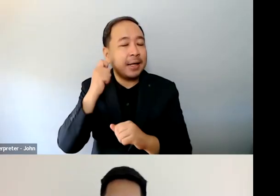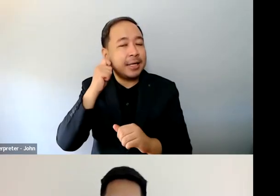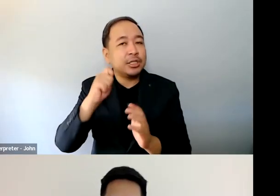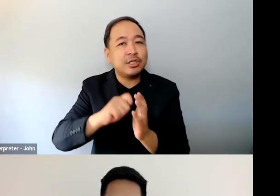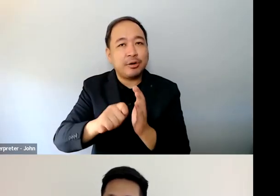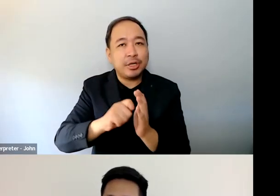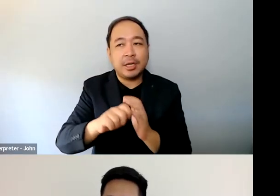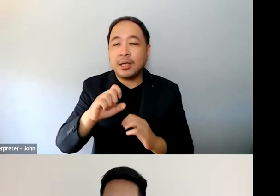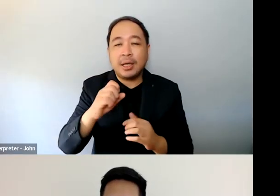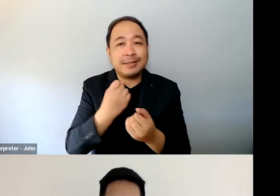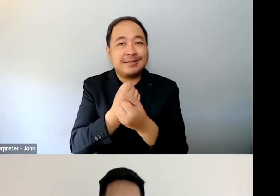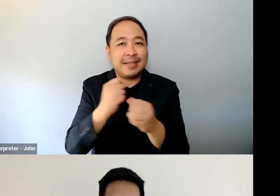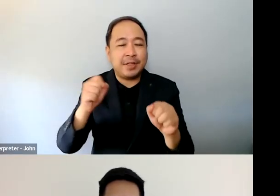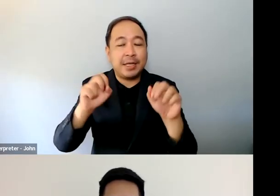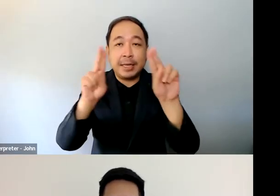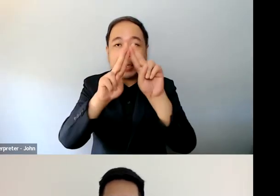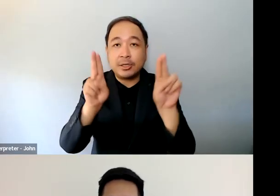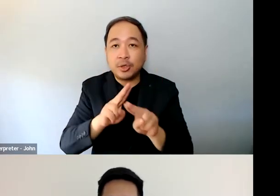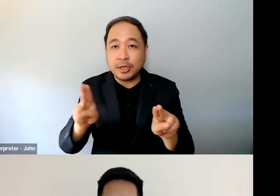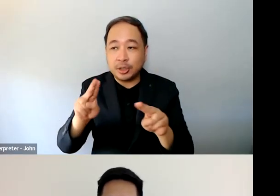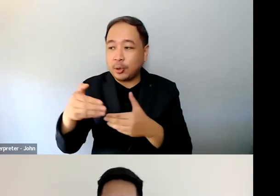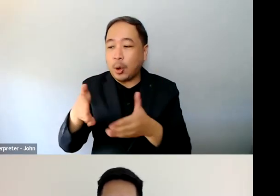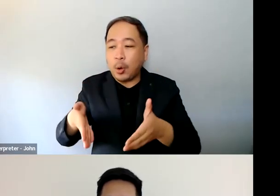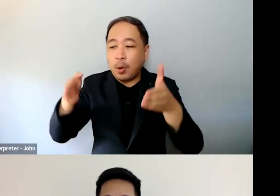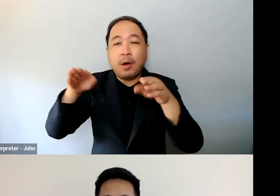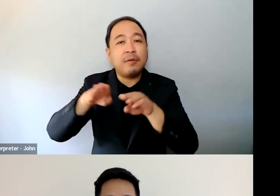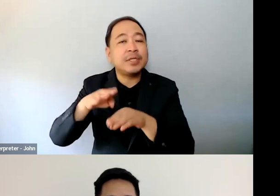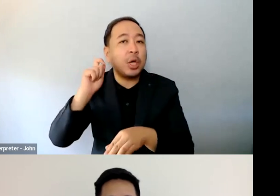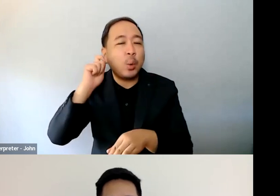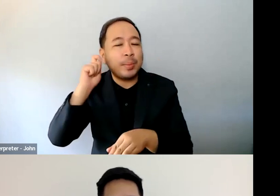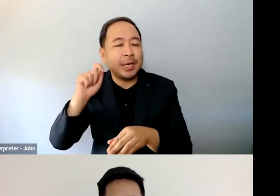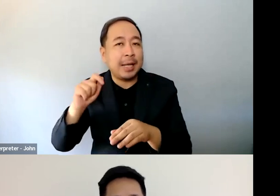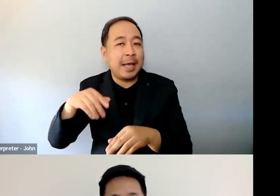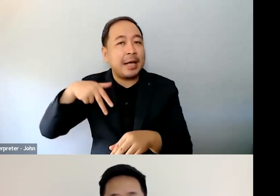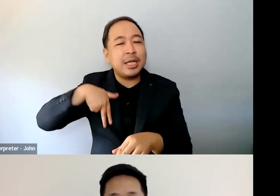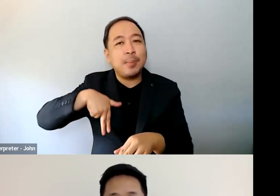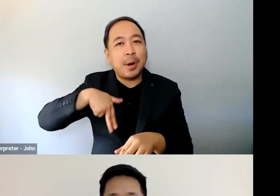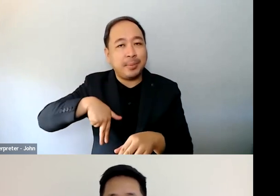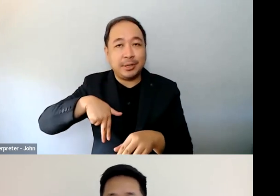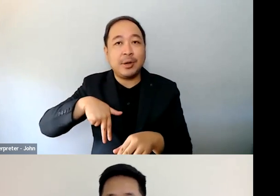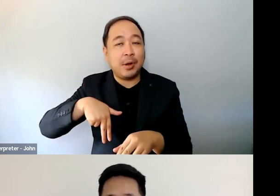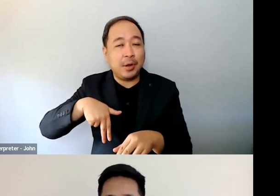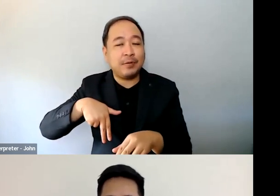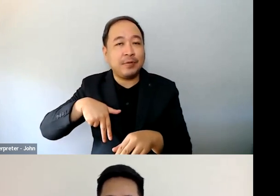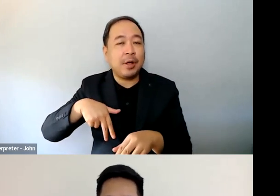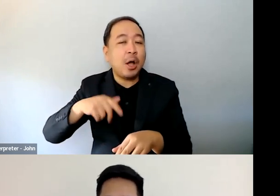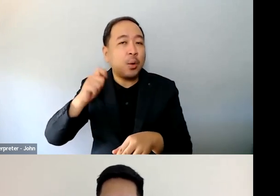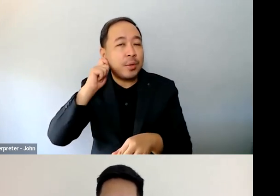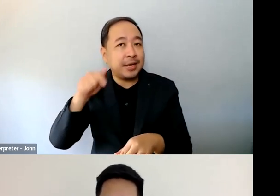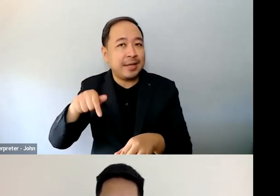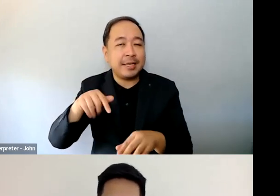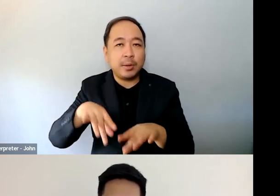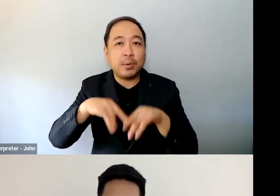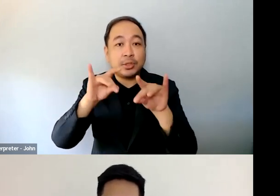International, Office for Women in the Department of the Prime Minister and Cabinet in Australia. Ms. Peasley, the floor